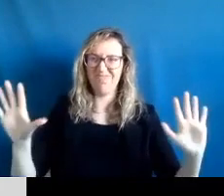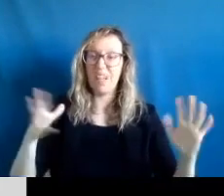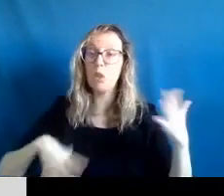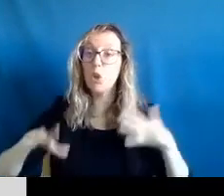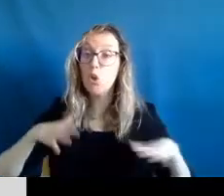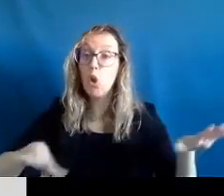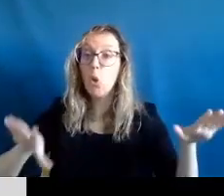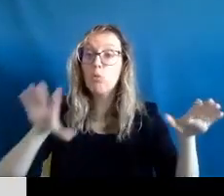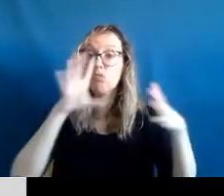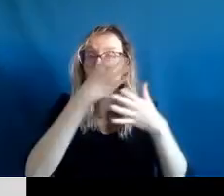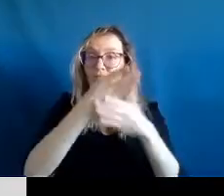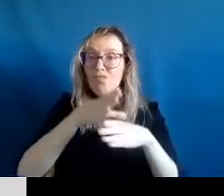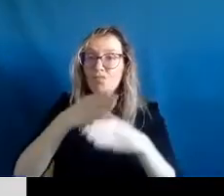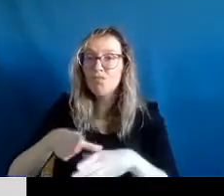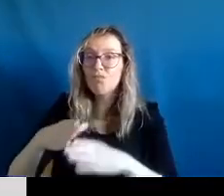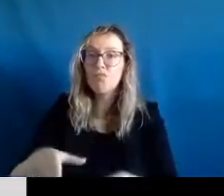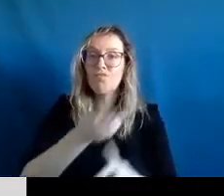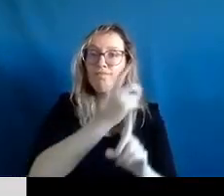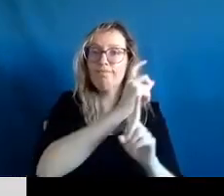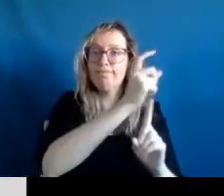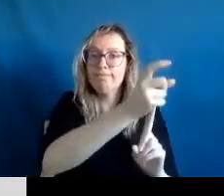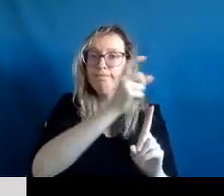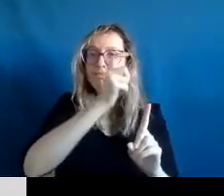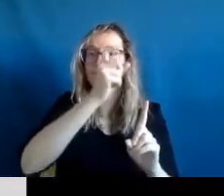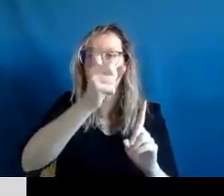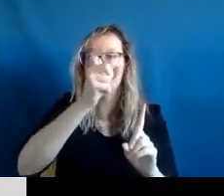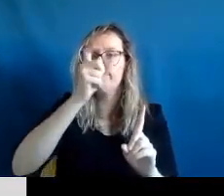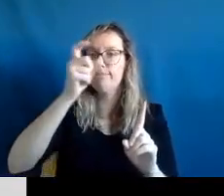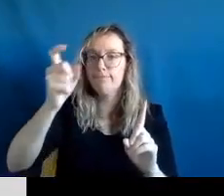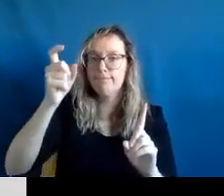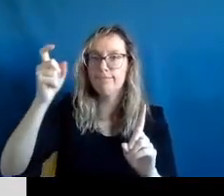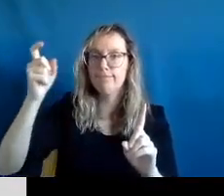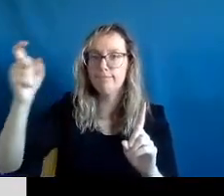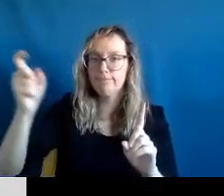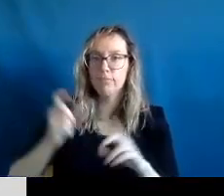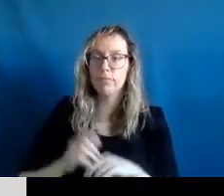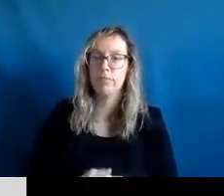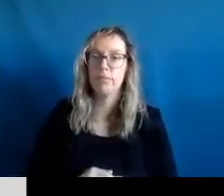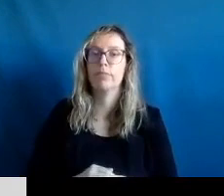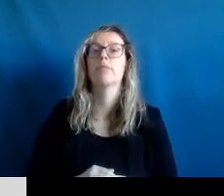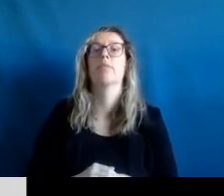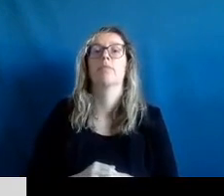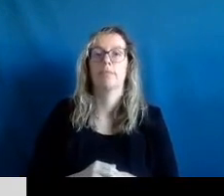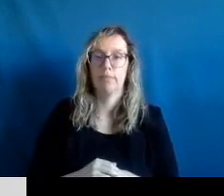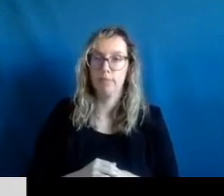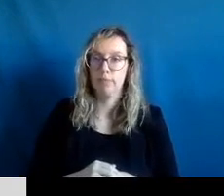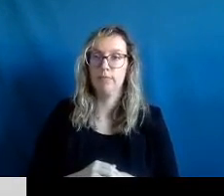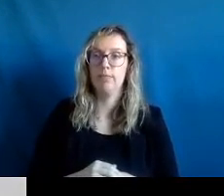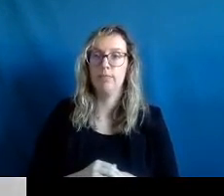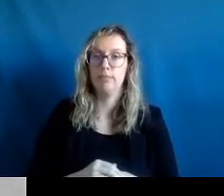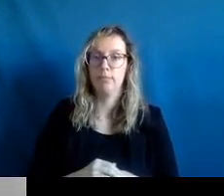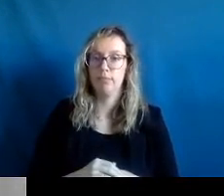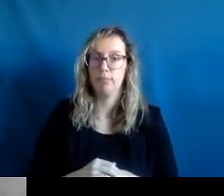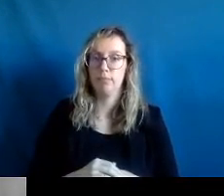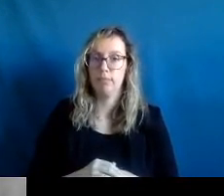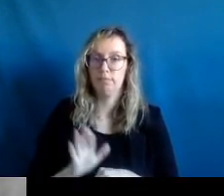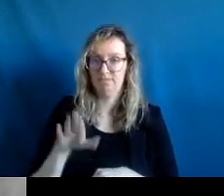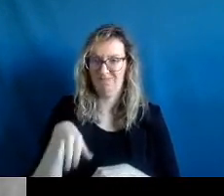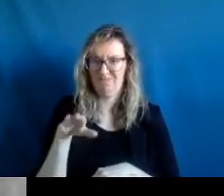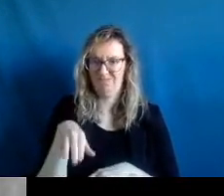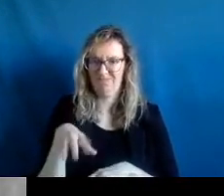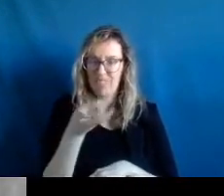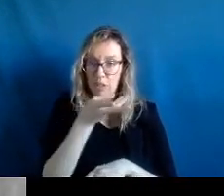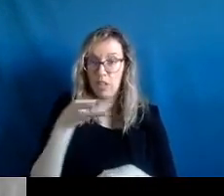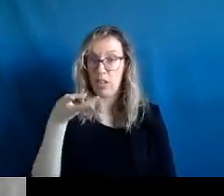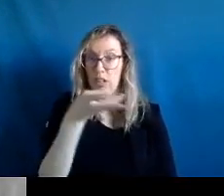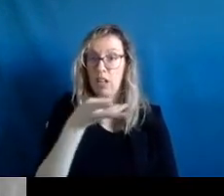soldier. His shirt was seamless, woven as one piece from the top to the bottom. They said to each other, "Let's not tear